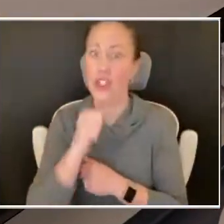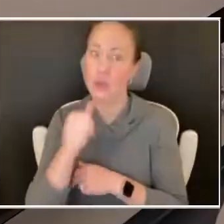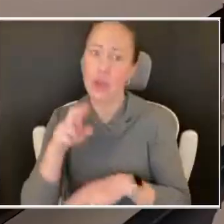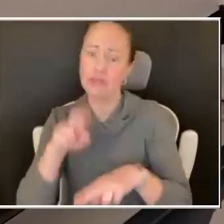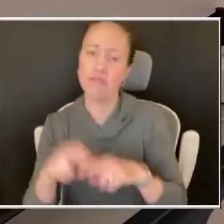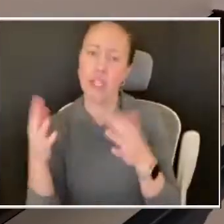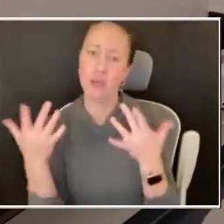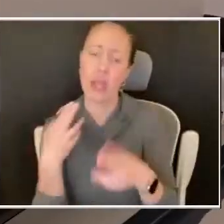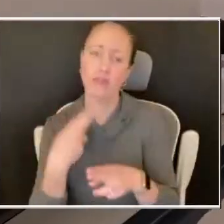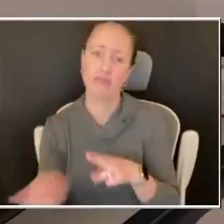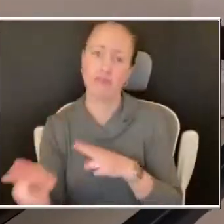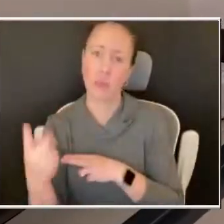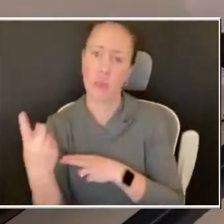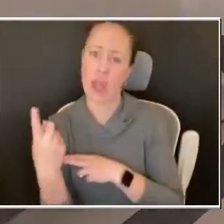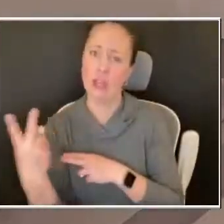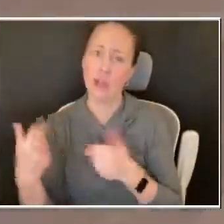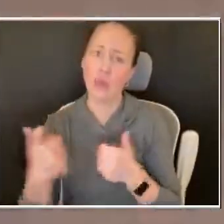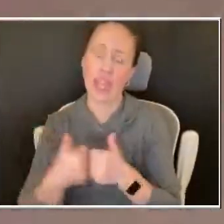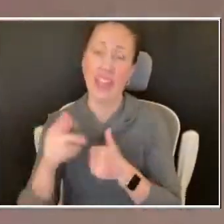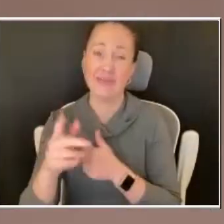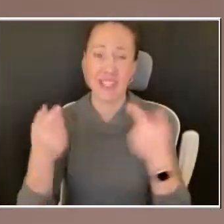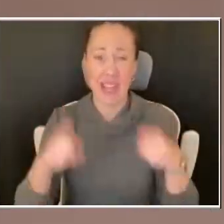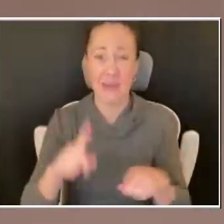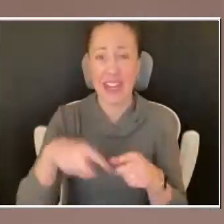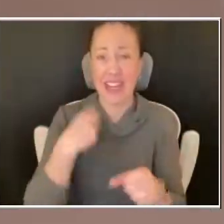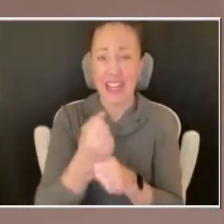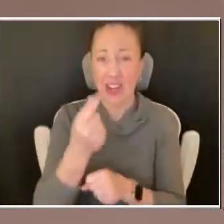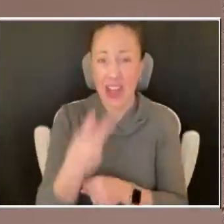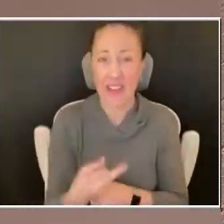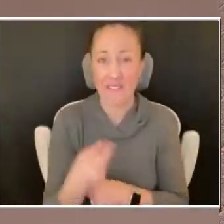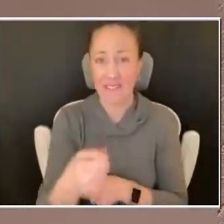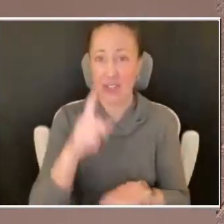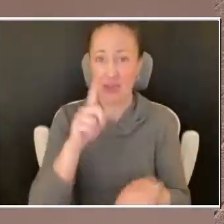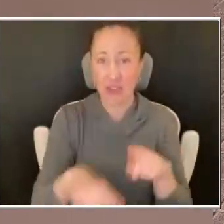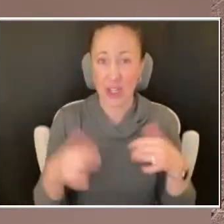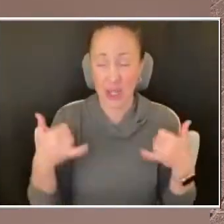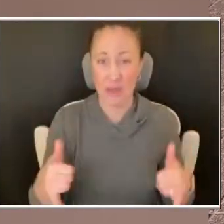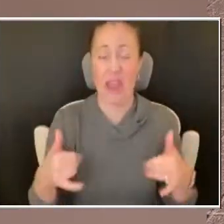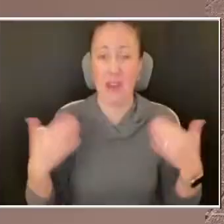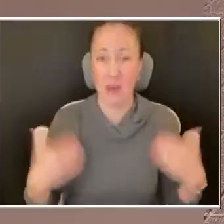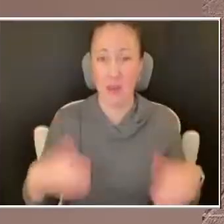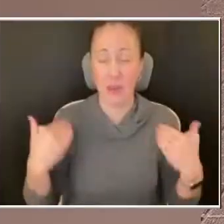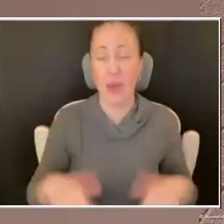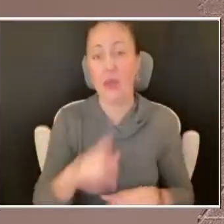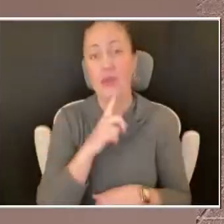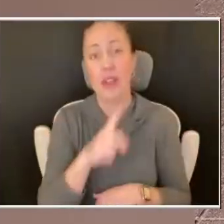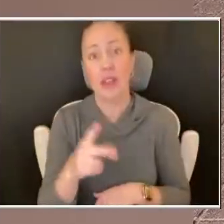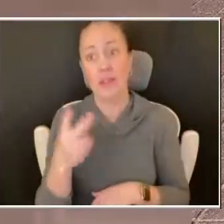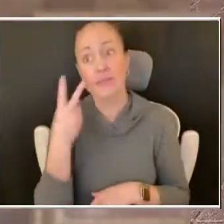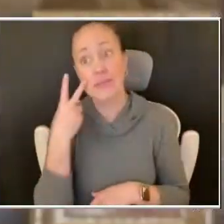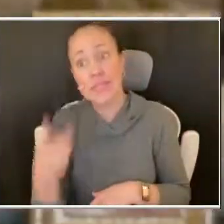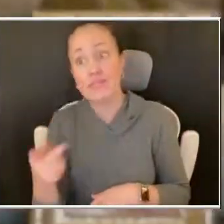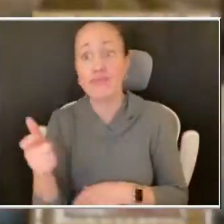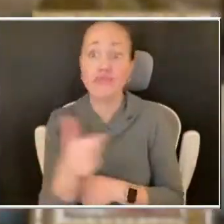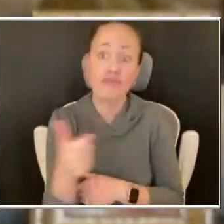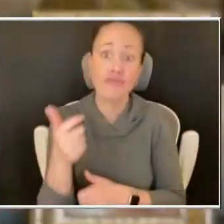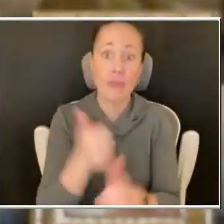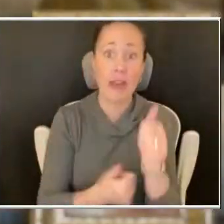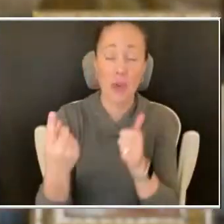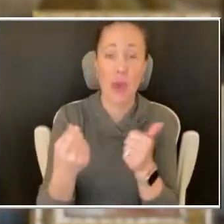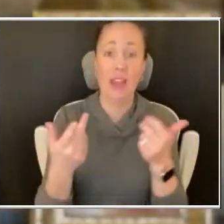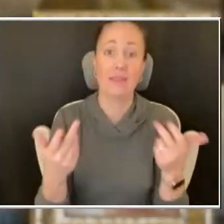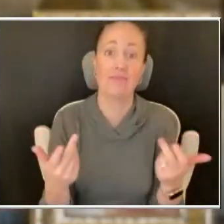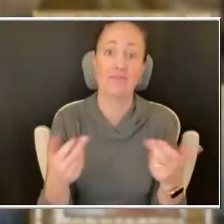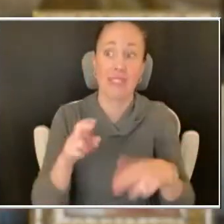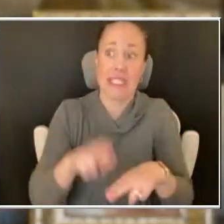was out nearly 18 months. Just kind of watching everybody get to do what they love and just kind of having to sit back and kind of that feeling that you're falling behind a